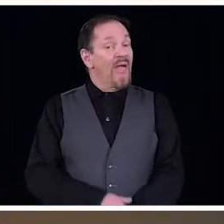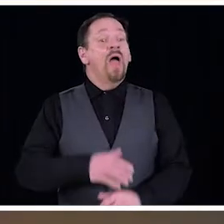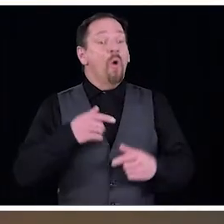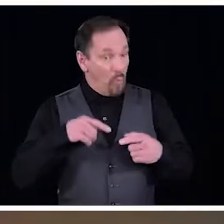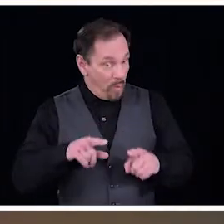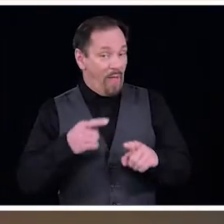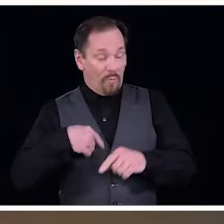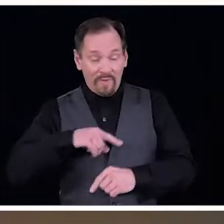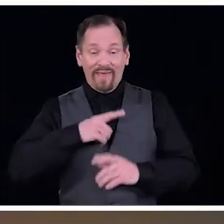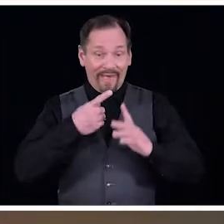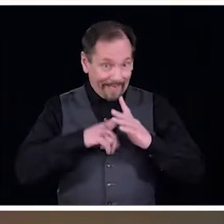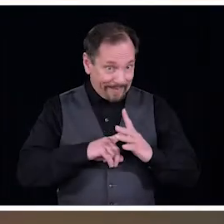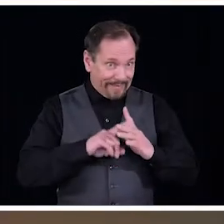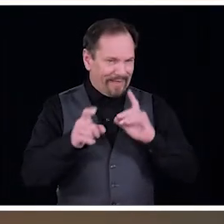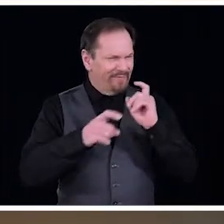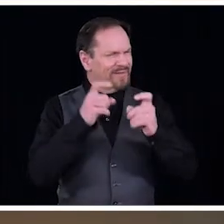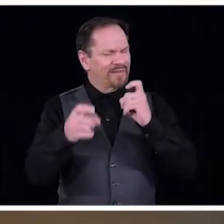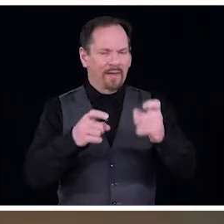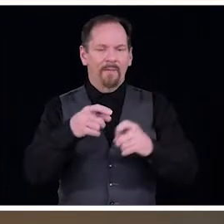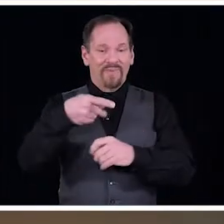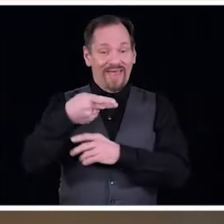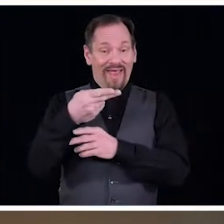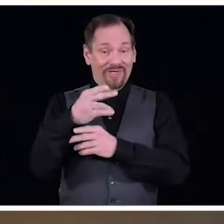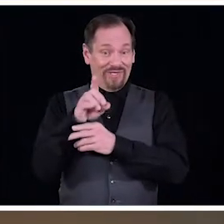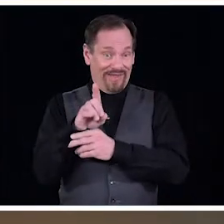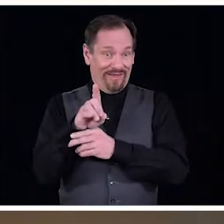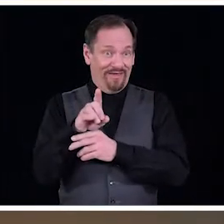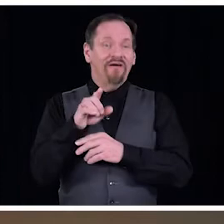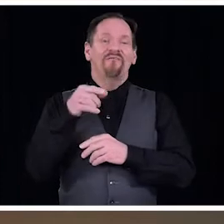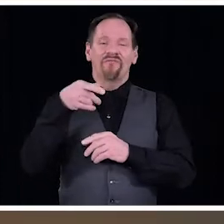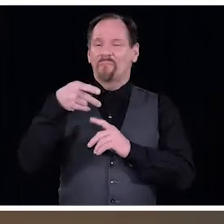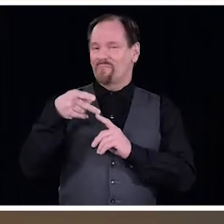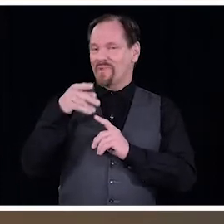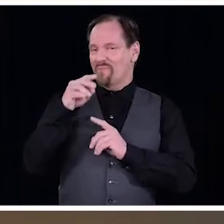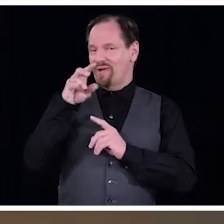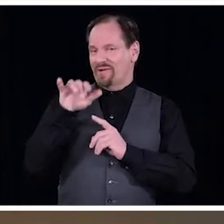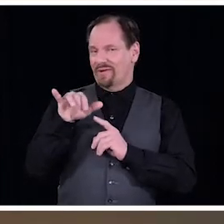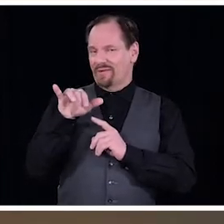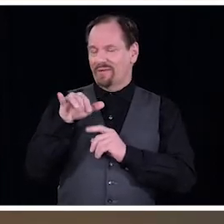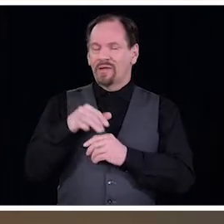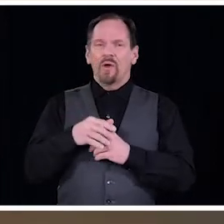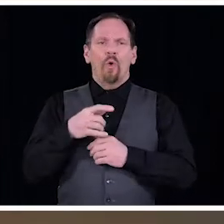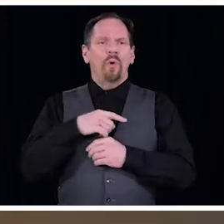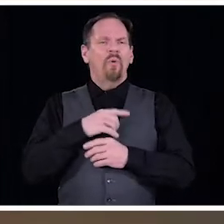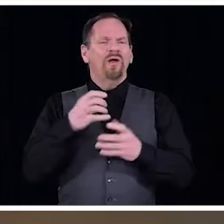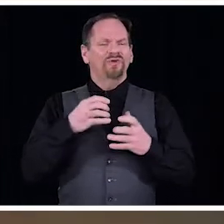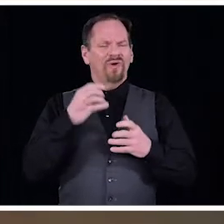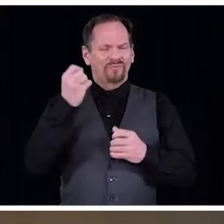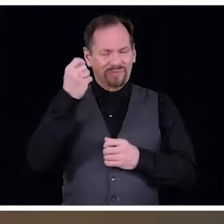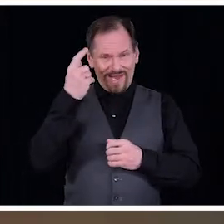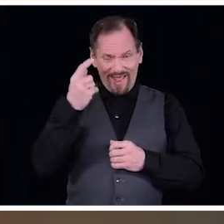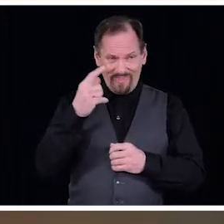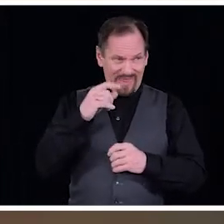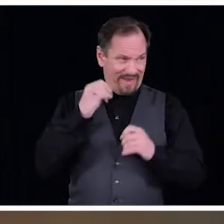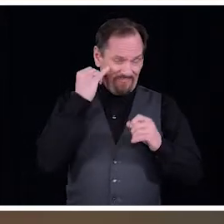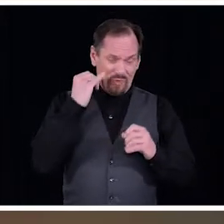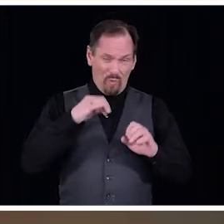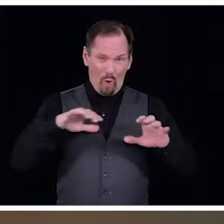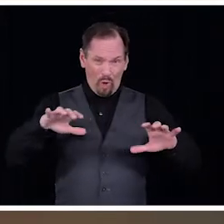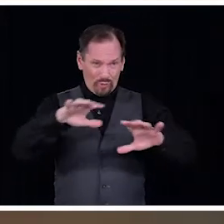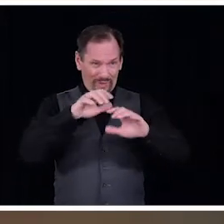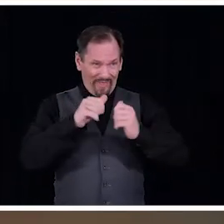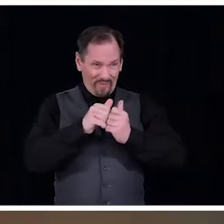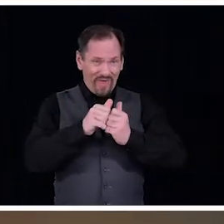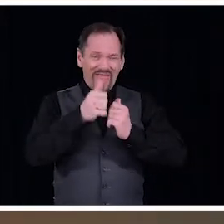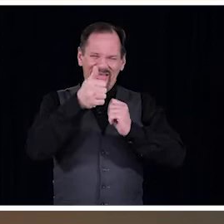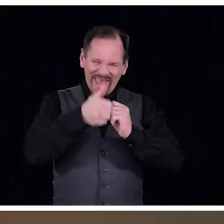As we begin conferring the conservatory's doctoral degrees, we would like to acknowledge that if we were all together, we would be hooding each of these